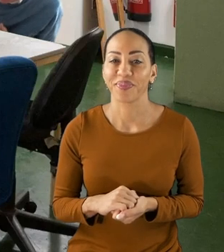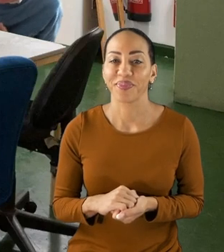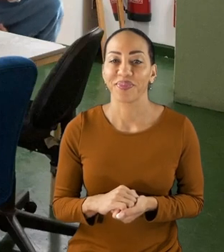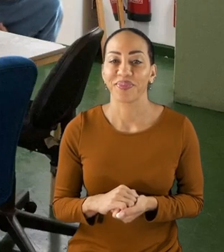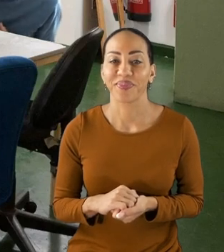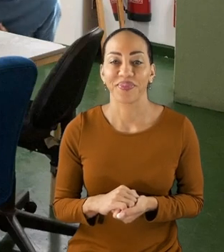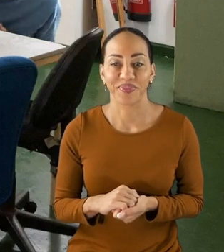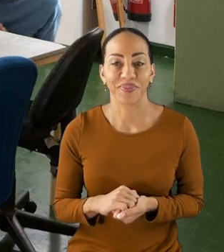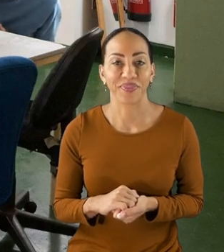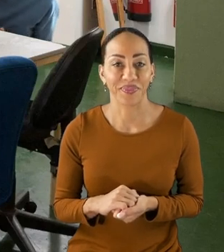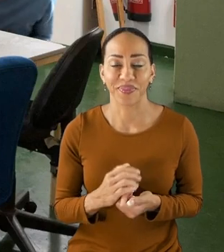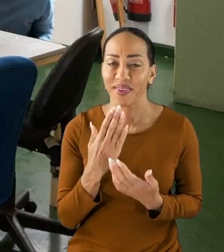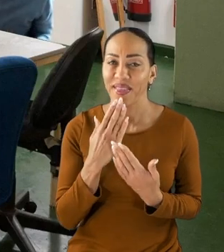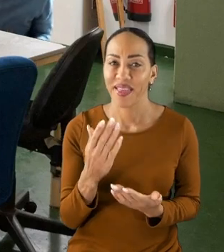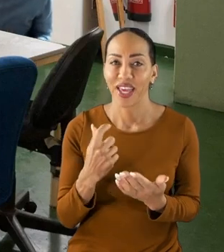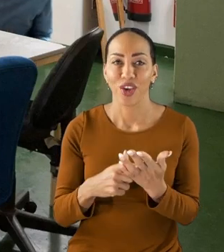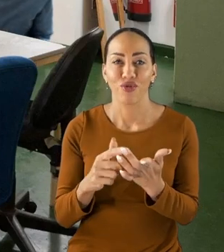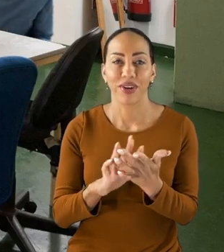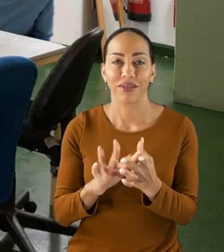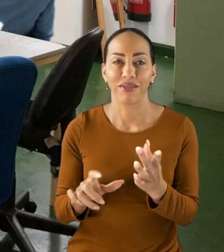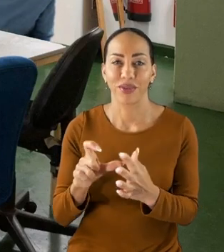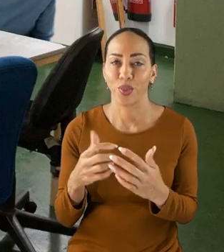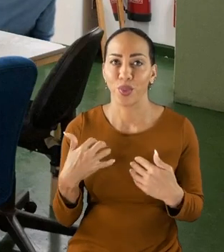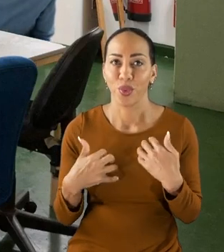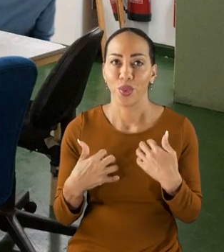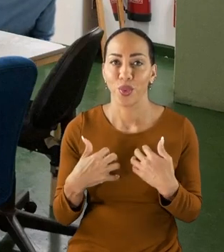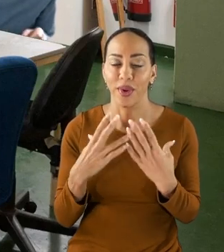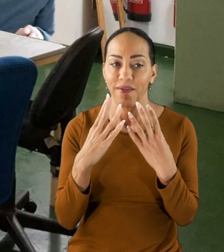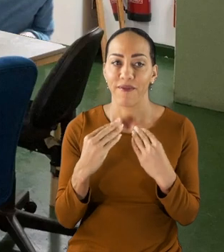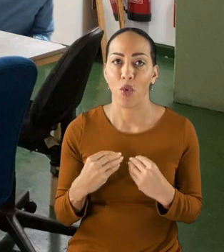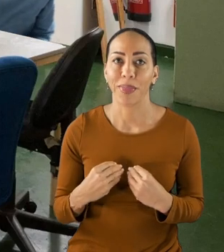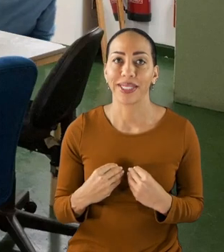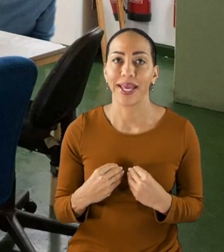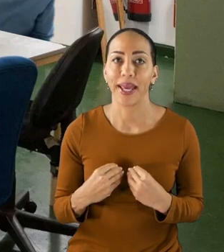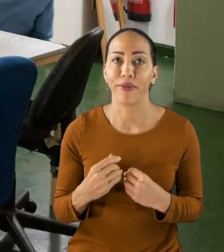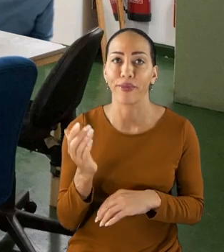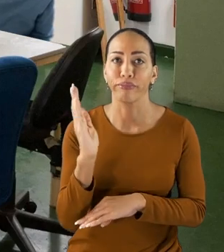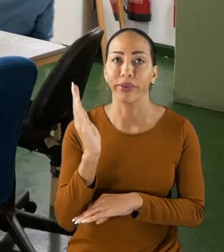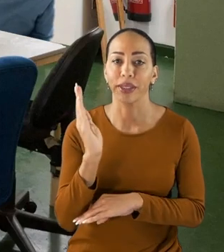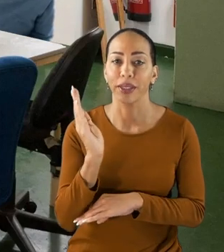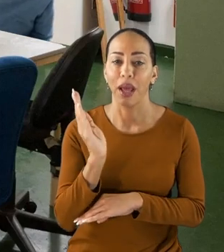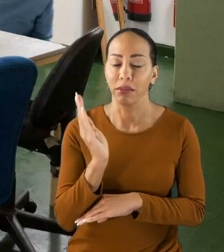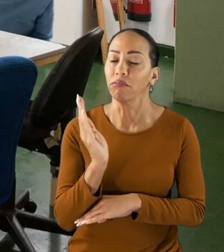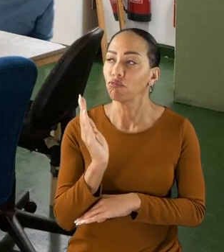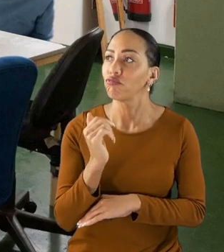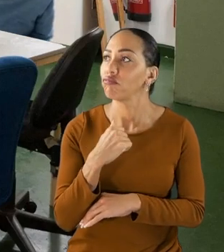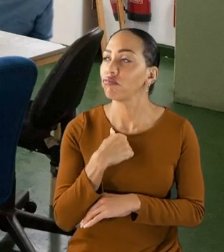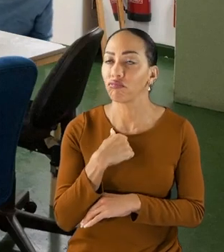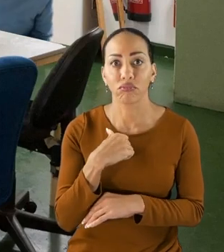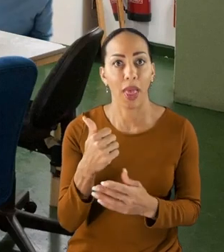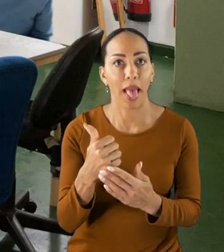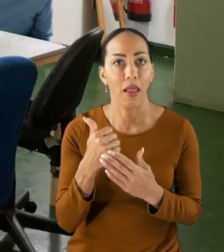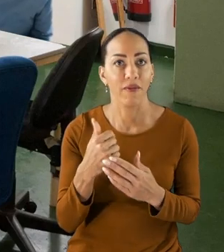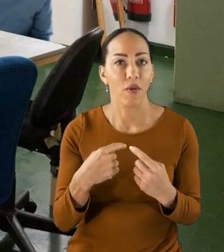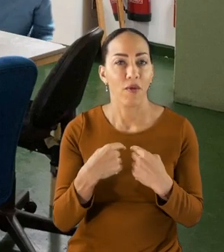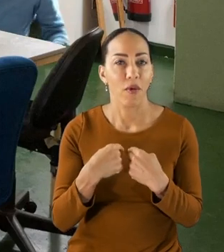Yeah, no, thank you. Thank you, Richard, for a really interesting and informative presentation. I think it's been really helpful